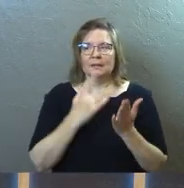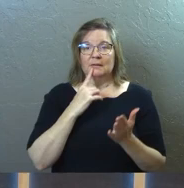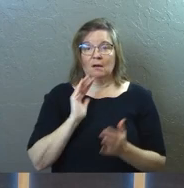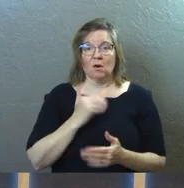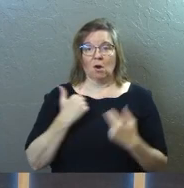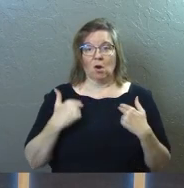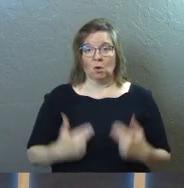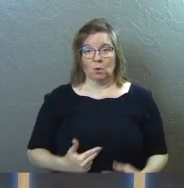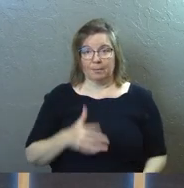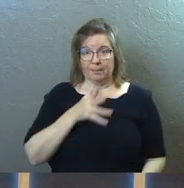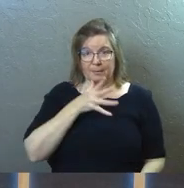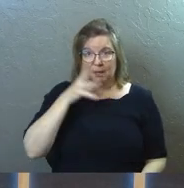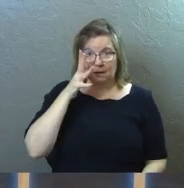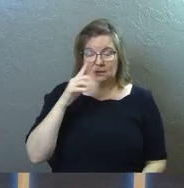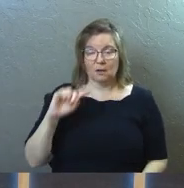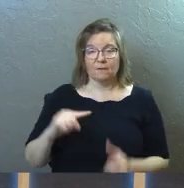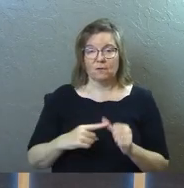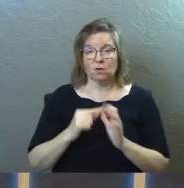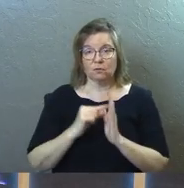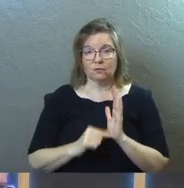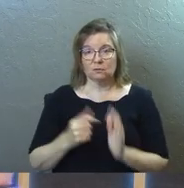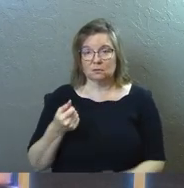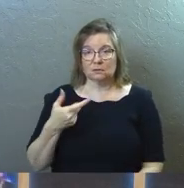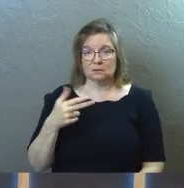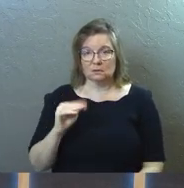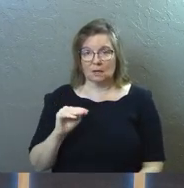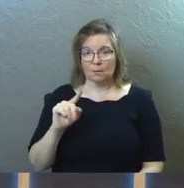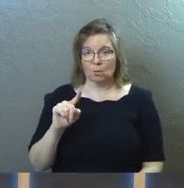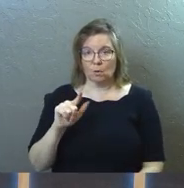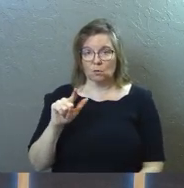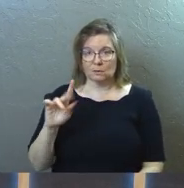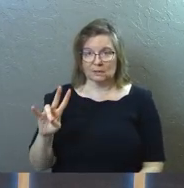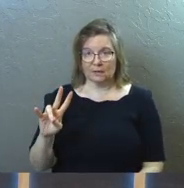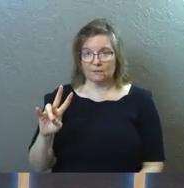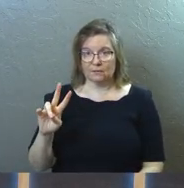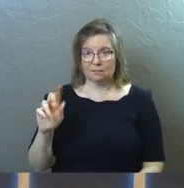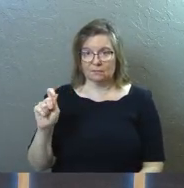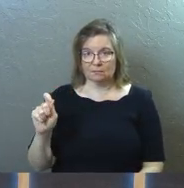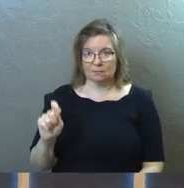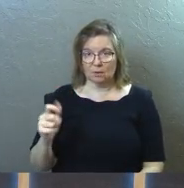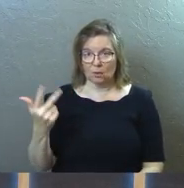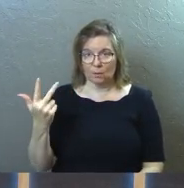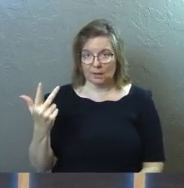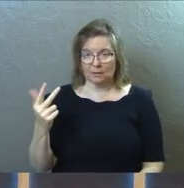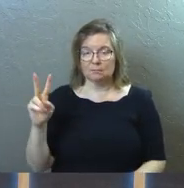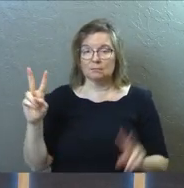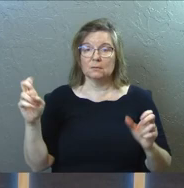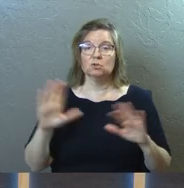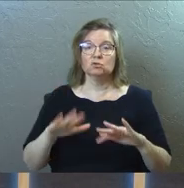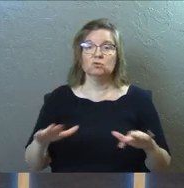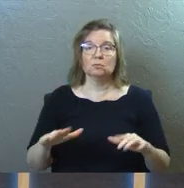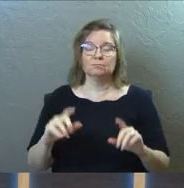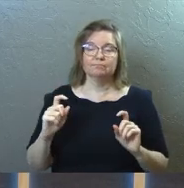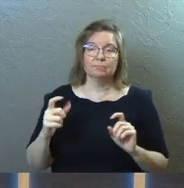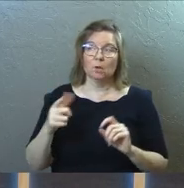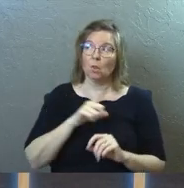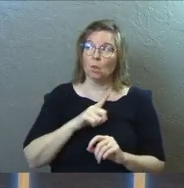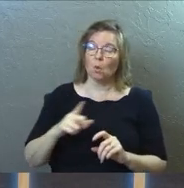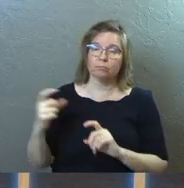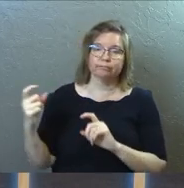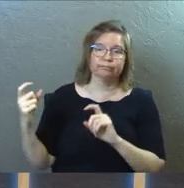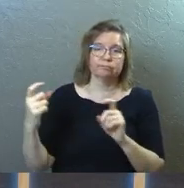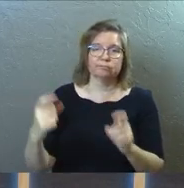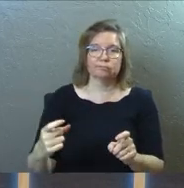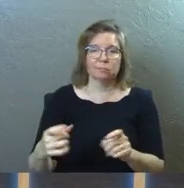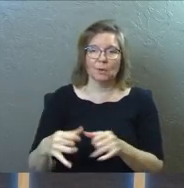our human parenting. First verse is Psalm 127, verse 3. Children are a gift from the Lord.